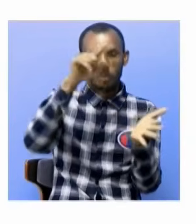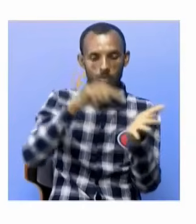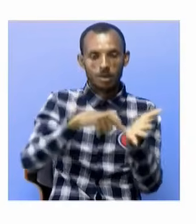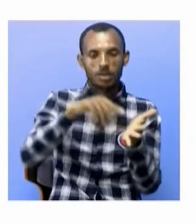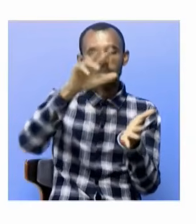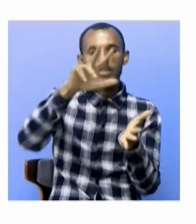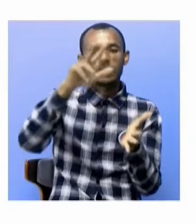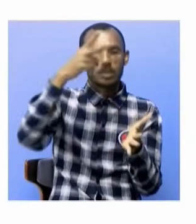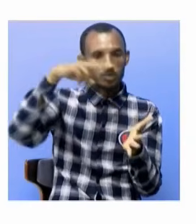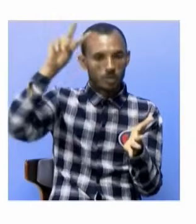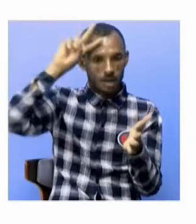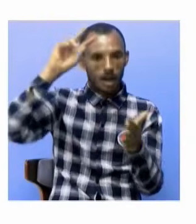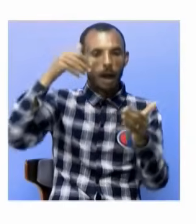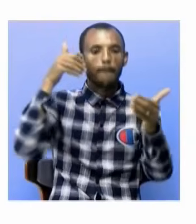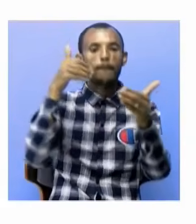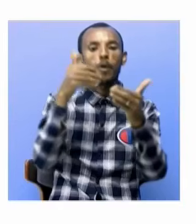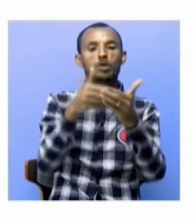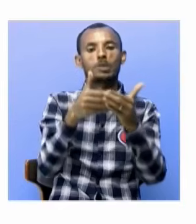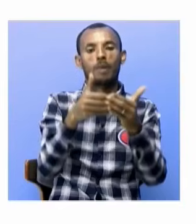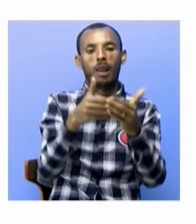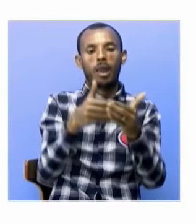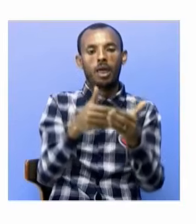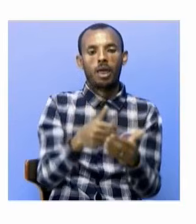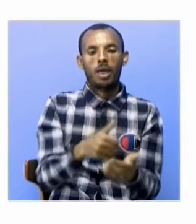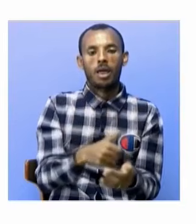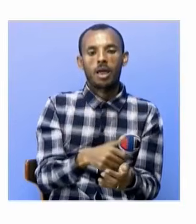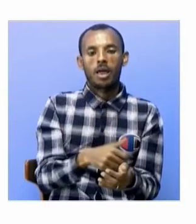the whole square is approximately